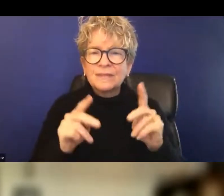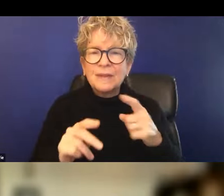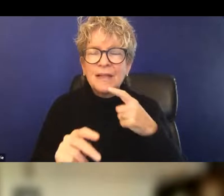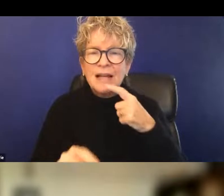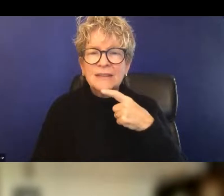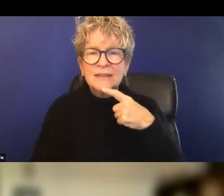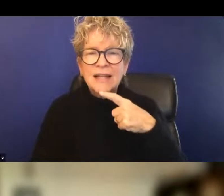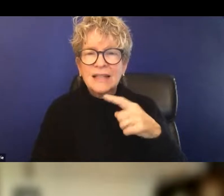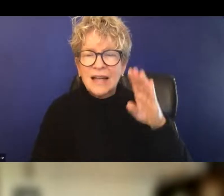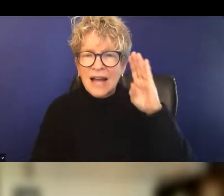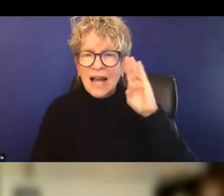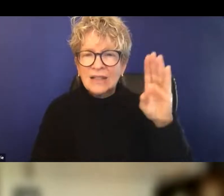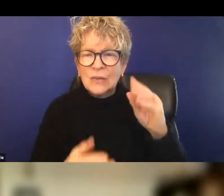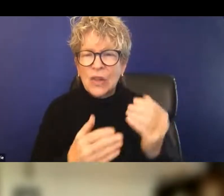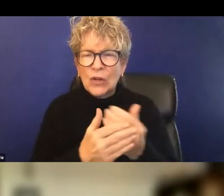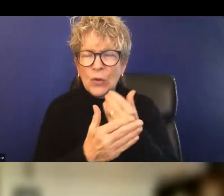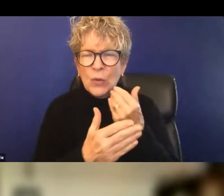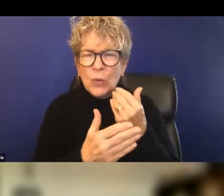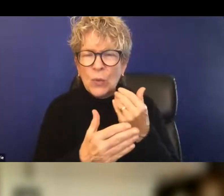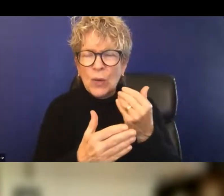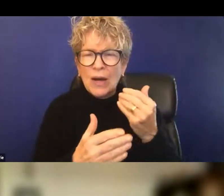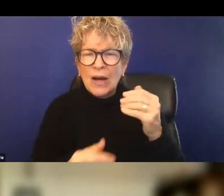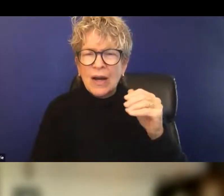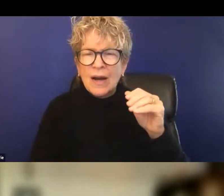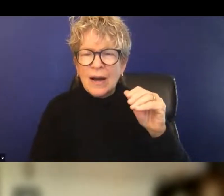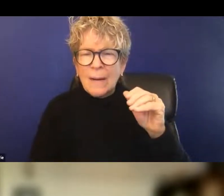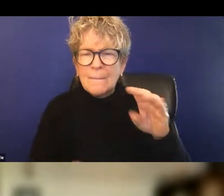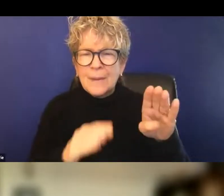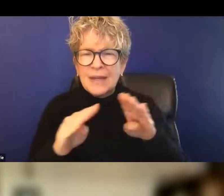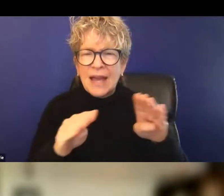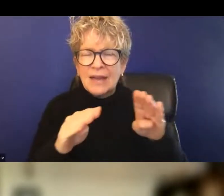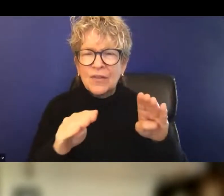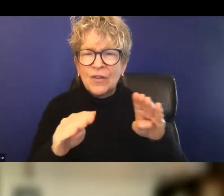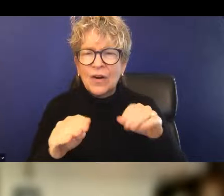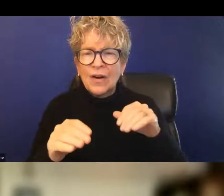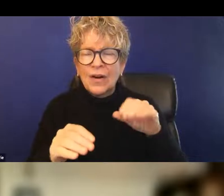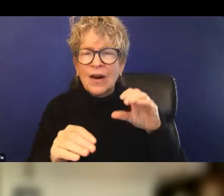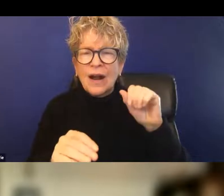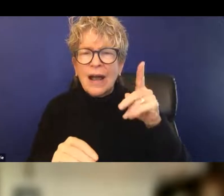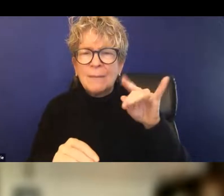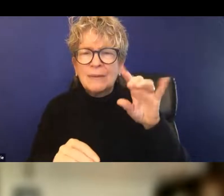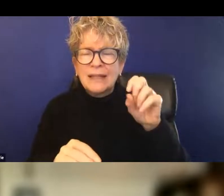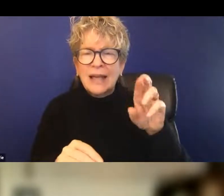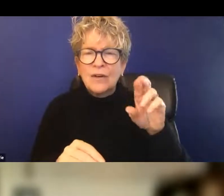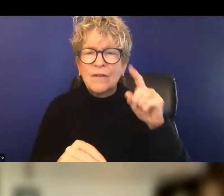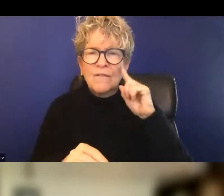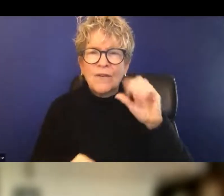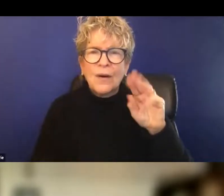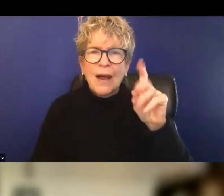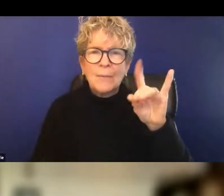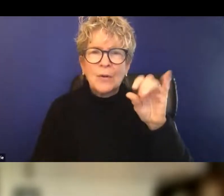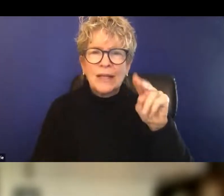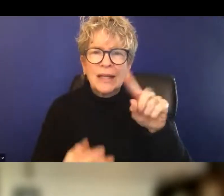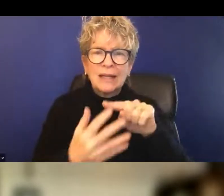the new behavioral navigator for Hoquiam, Aberdeen, and Cosmopolis PDs. I would like to know more about why we are not seeing people